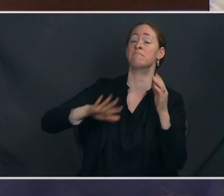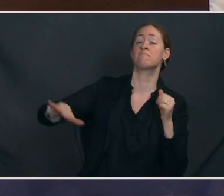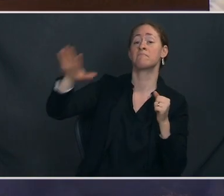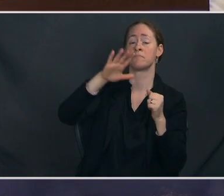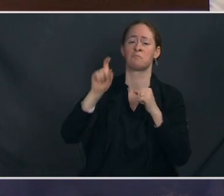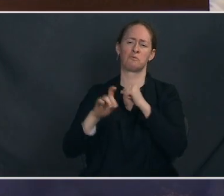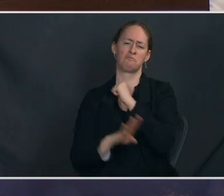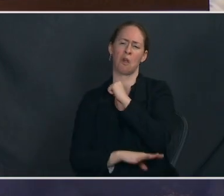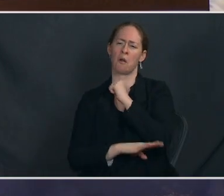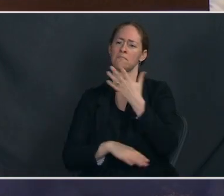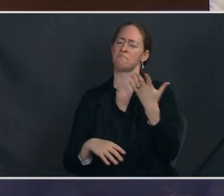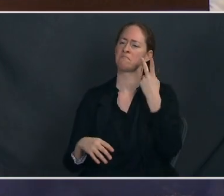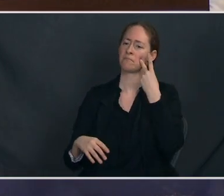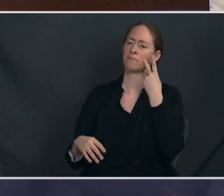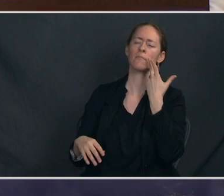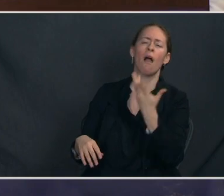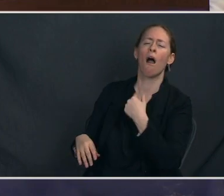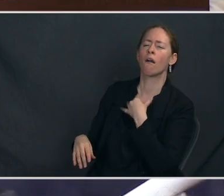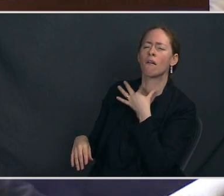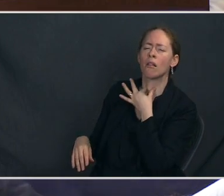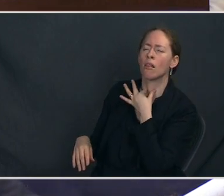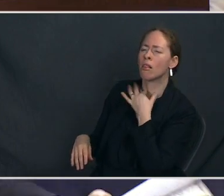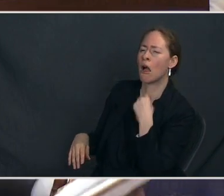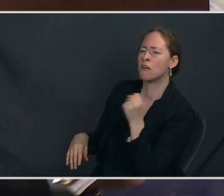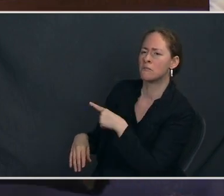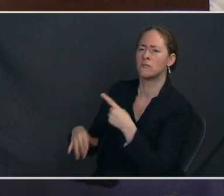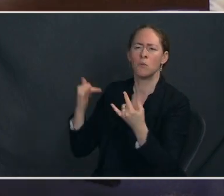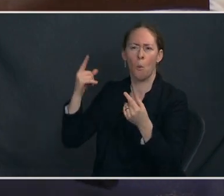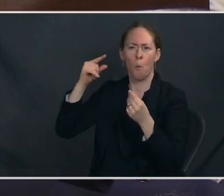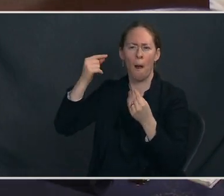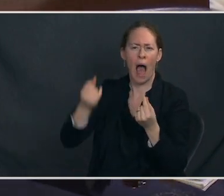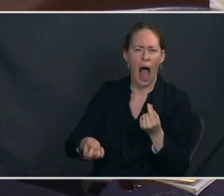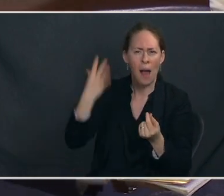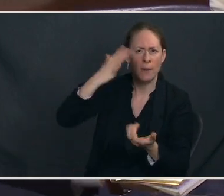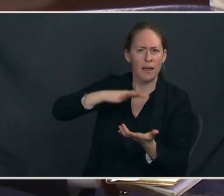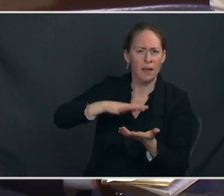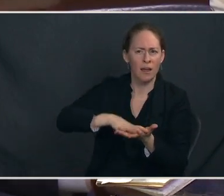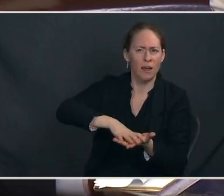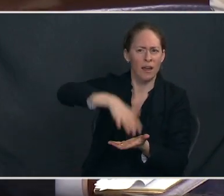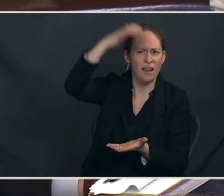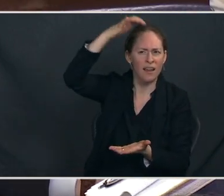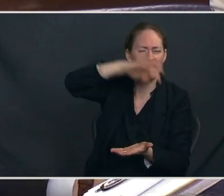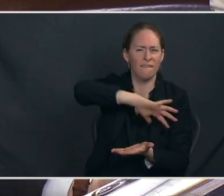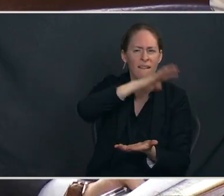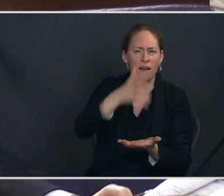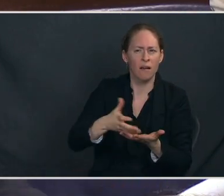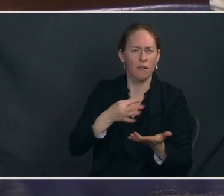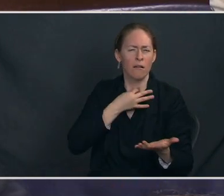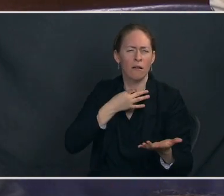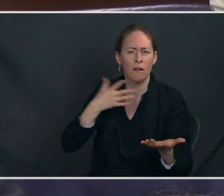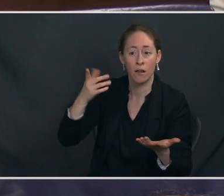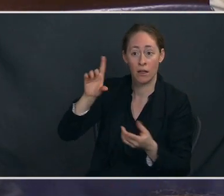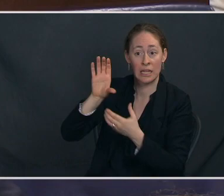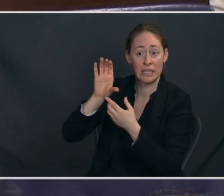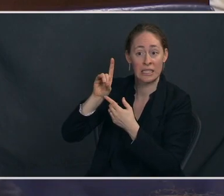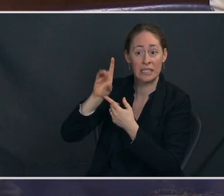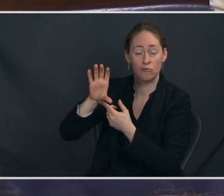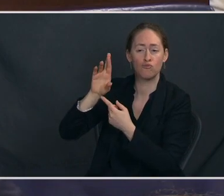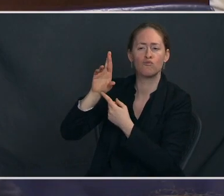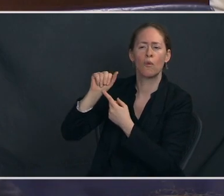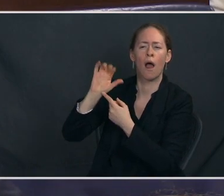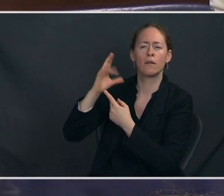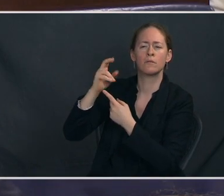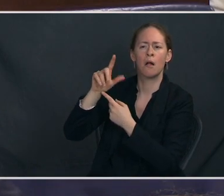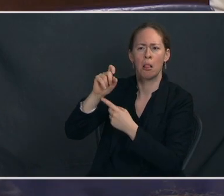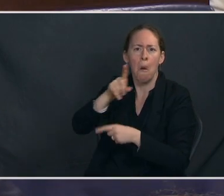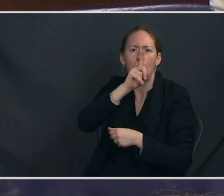on the vaccine stockpile yesterday, you didn't have a specific number. CDC Director Rochelle Walensky didn't as well. What is the